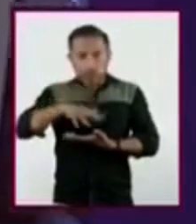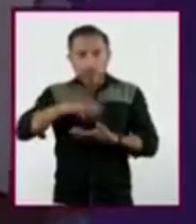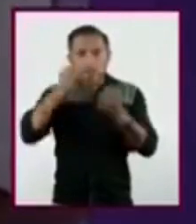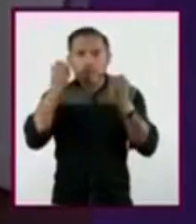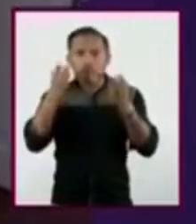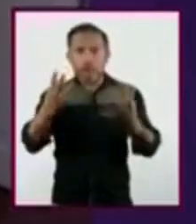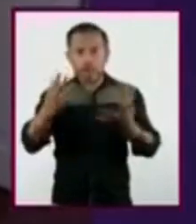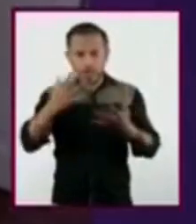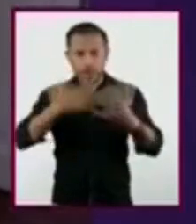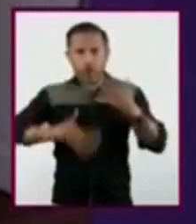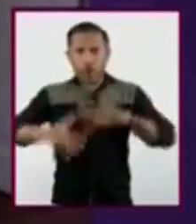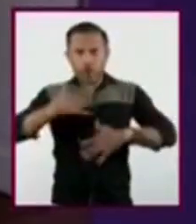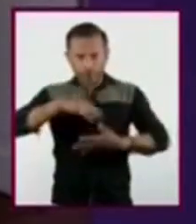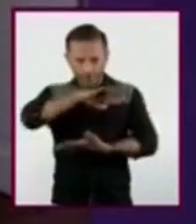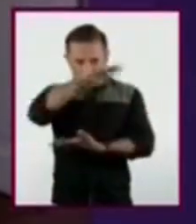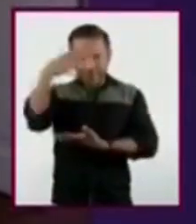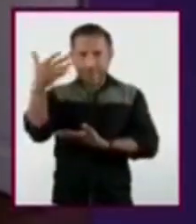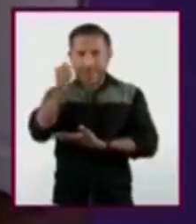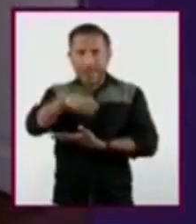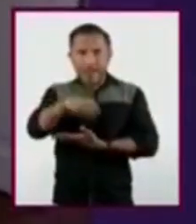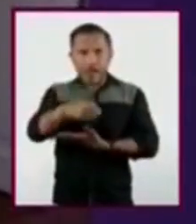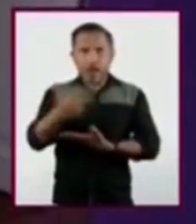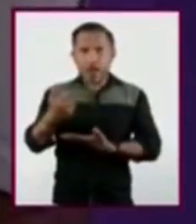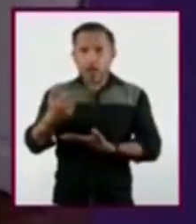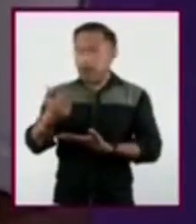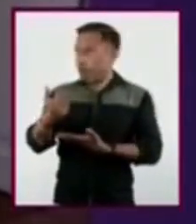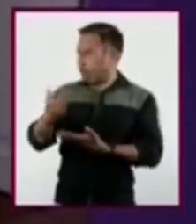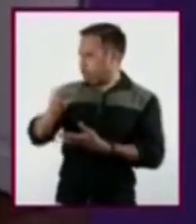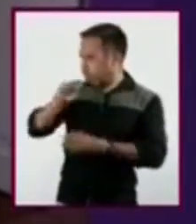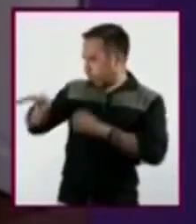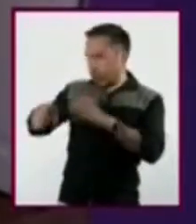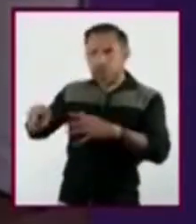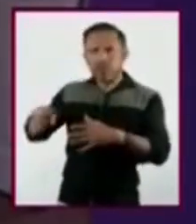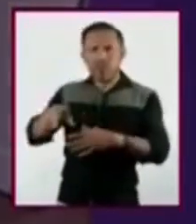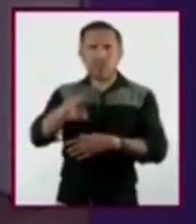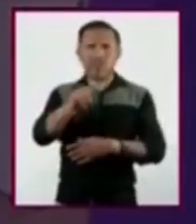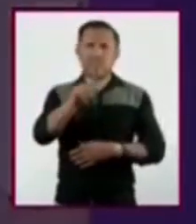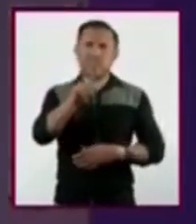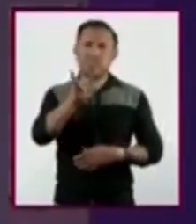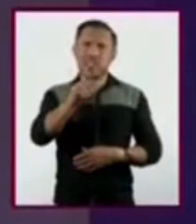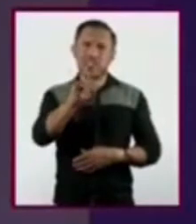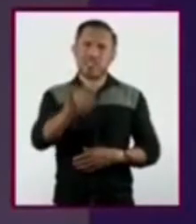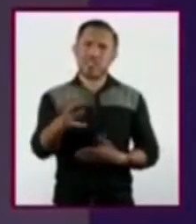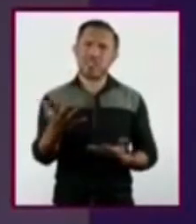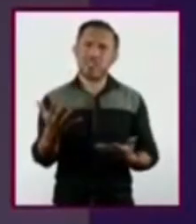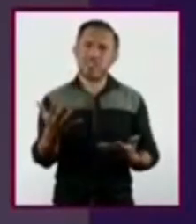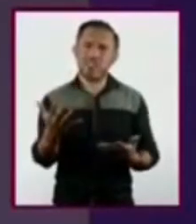clothes. Oh, Dizzy.